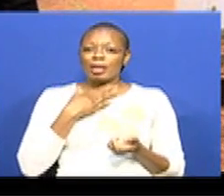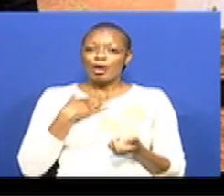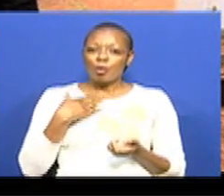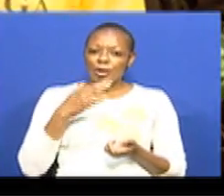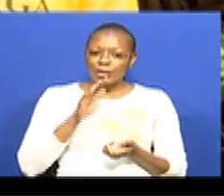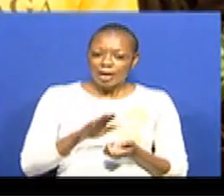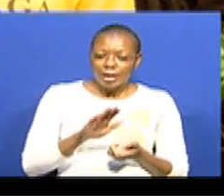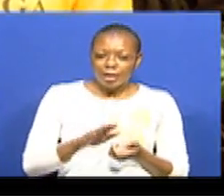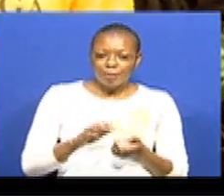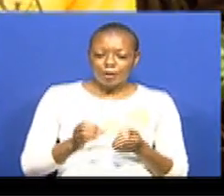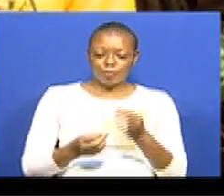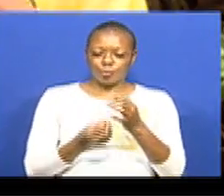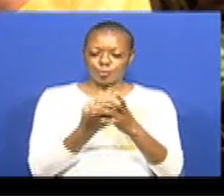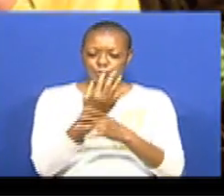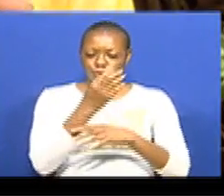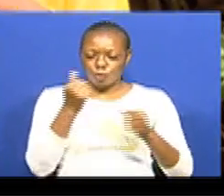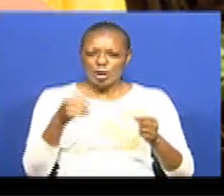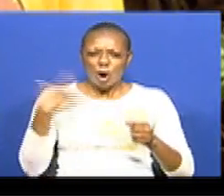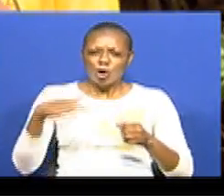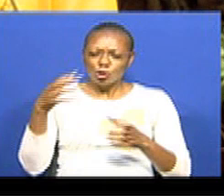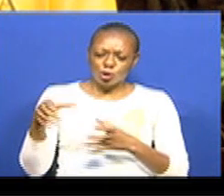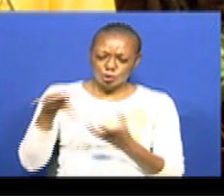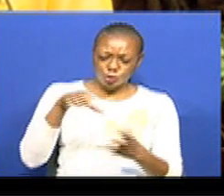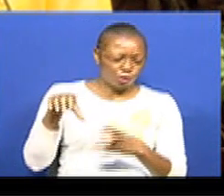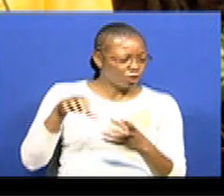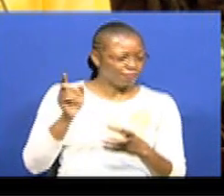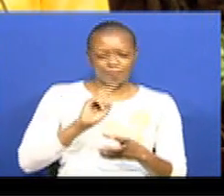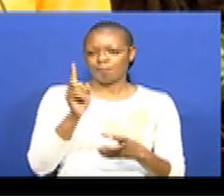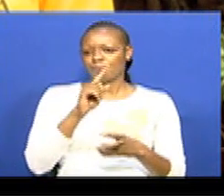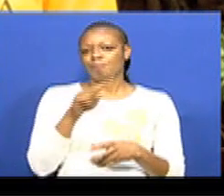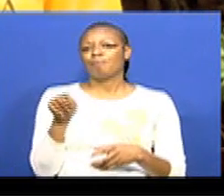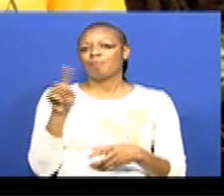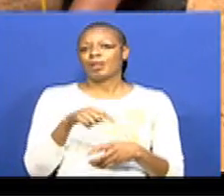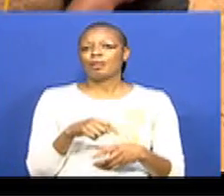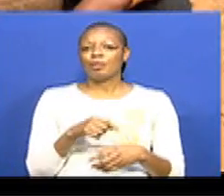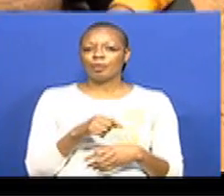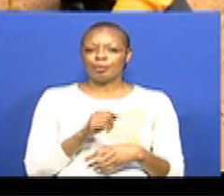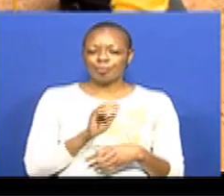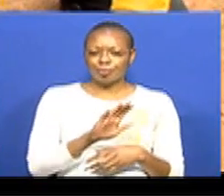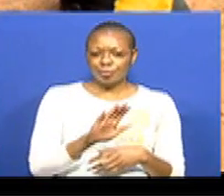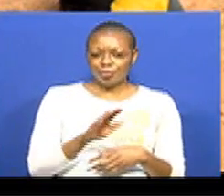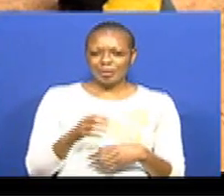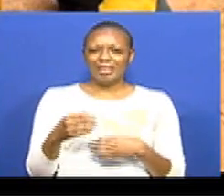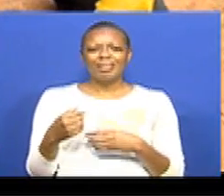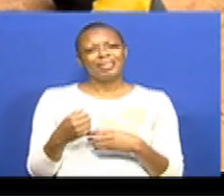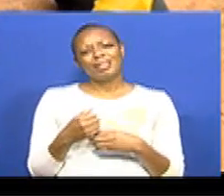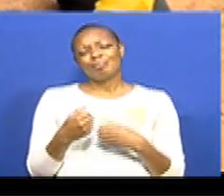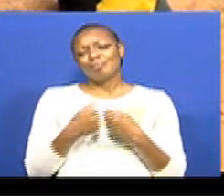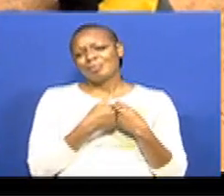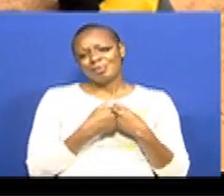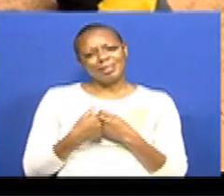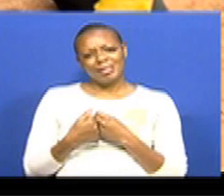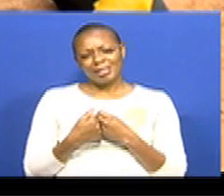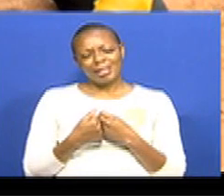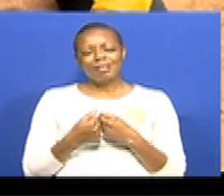because it's not good for watering the plants all the time. Janga hili ni la kusikitisha, lakini